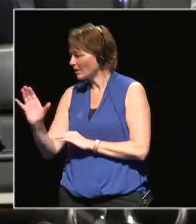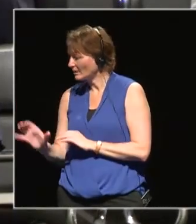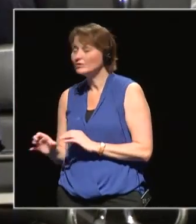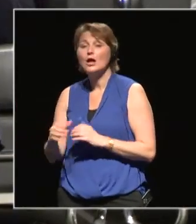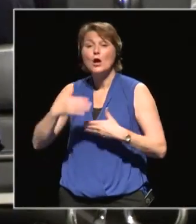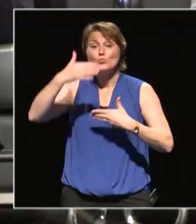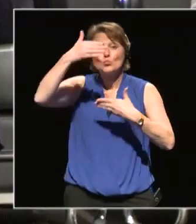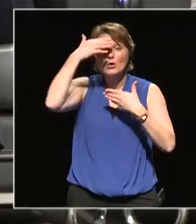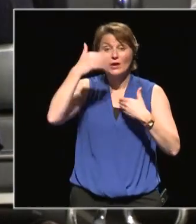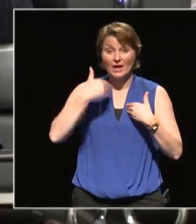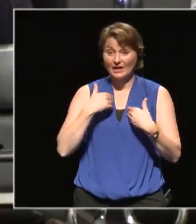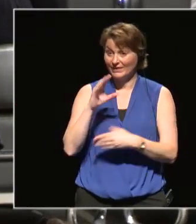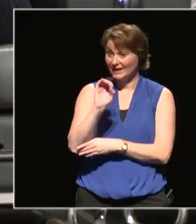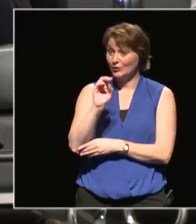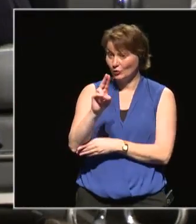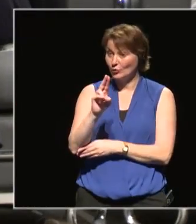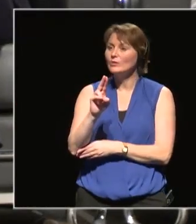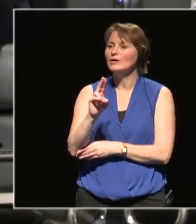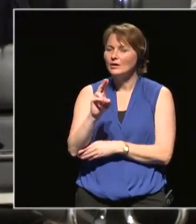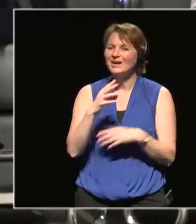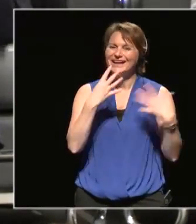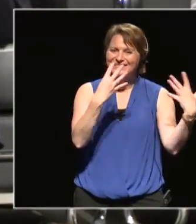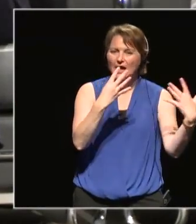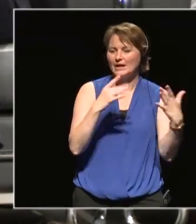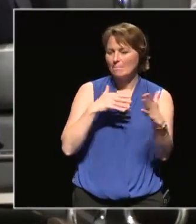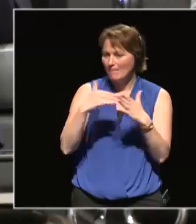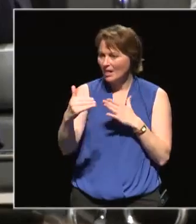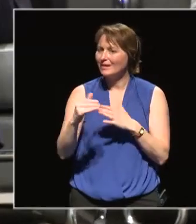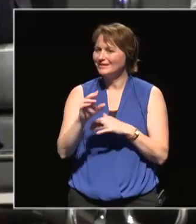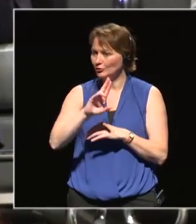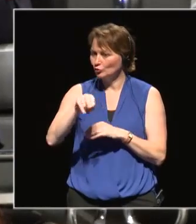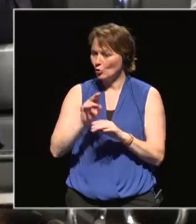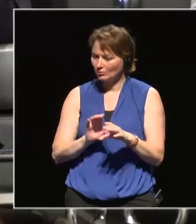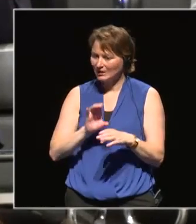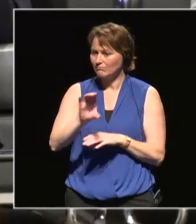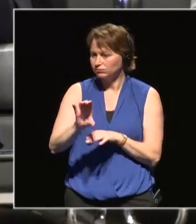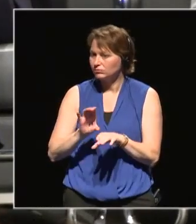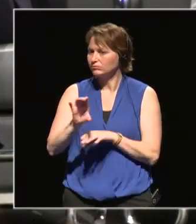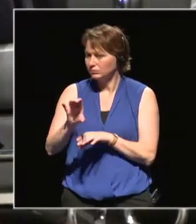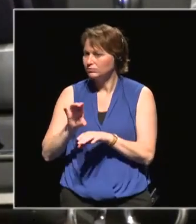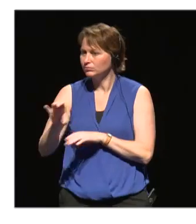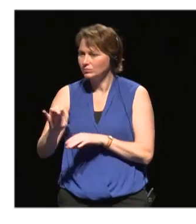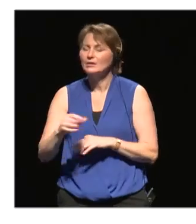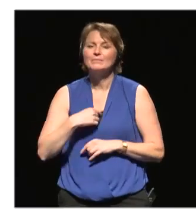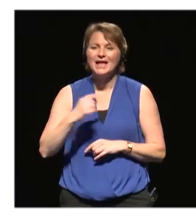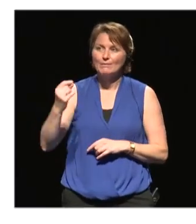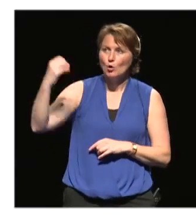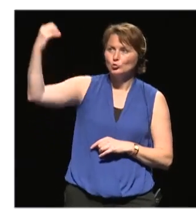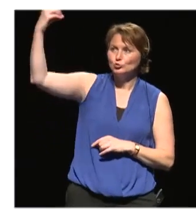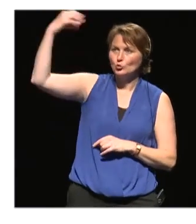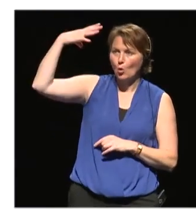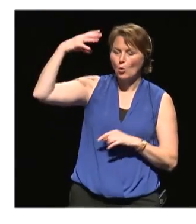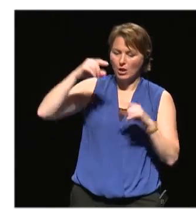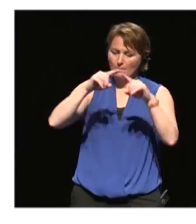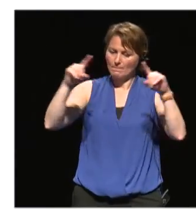the EU has invested over 9 million euros for the solar plants for the south. And I